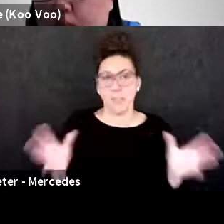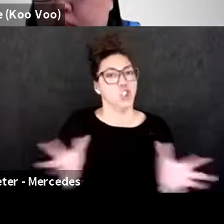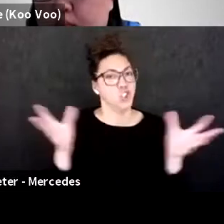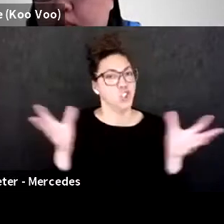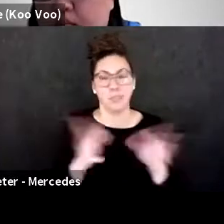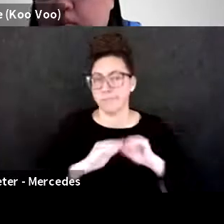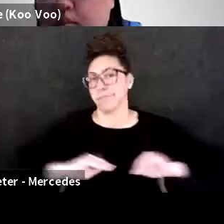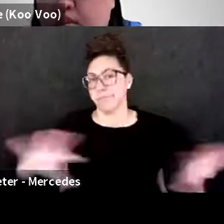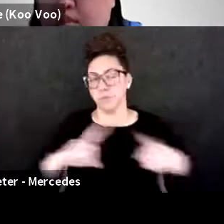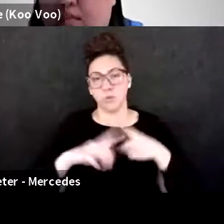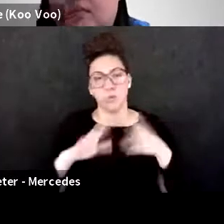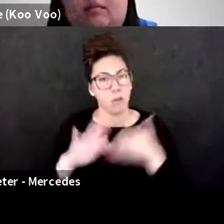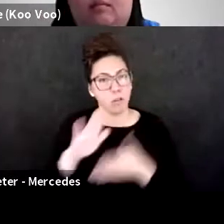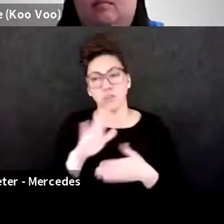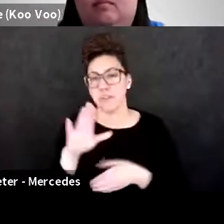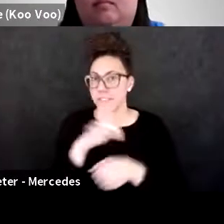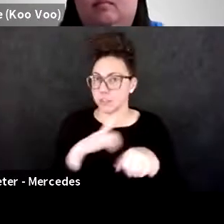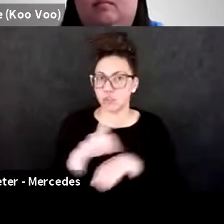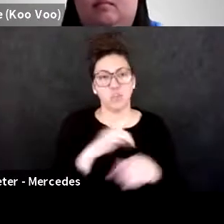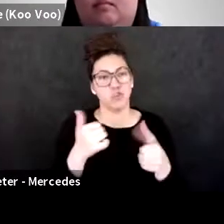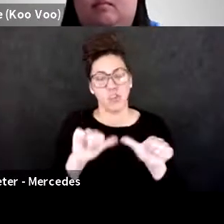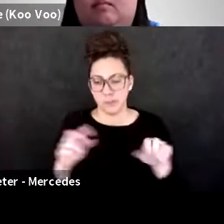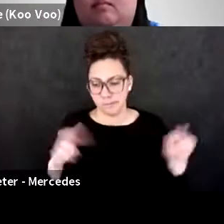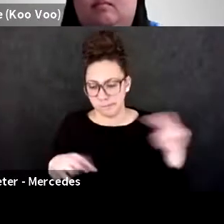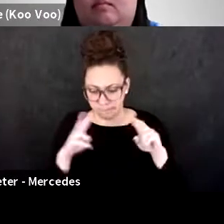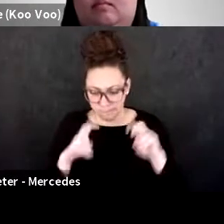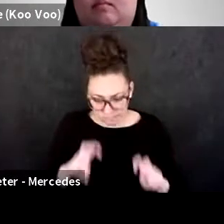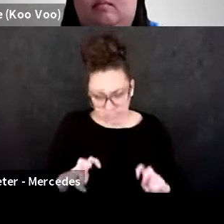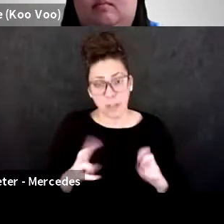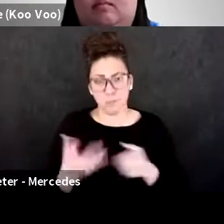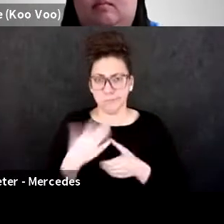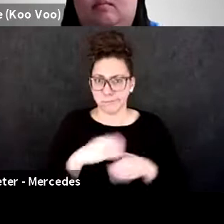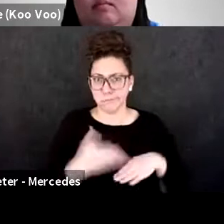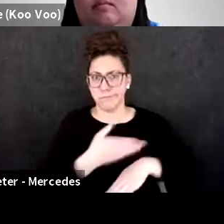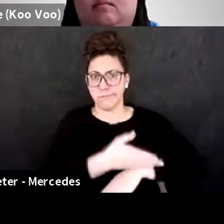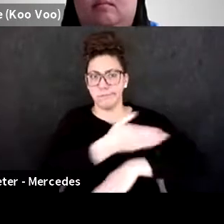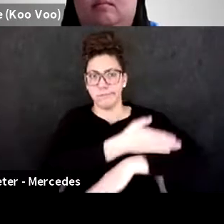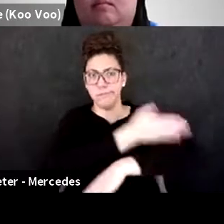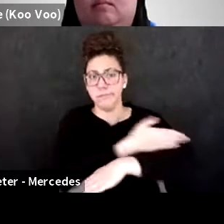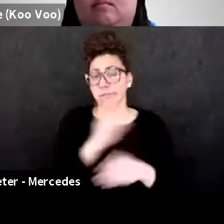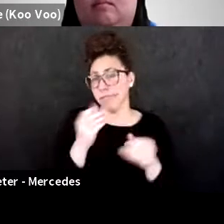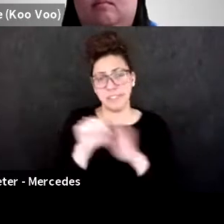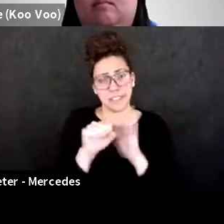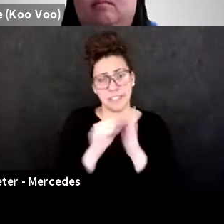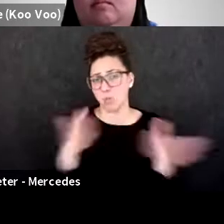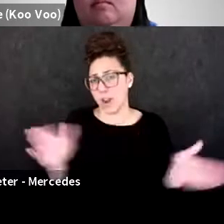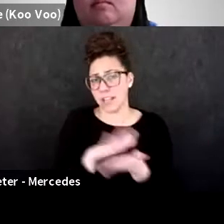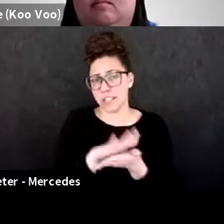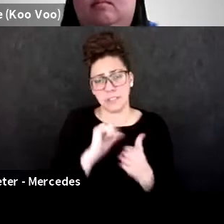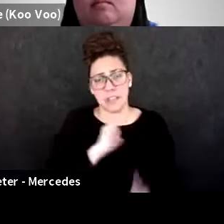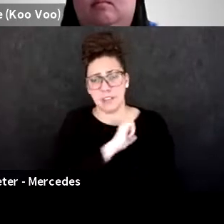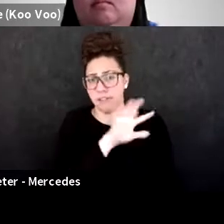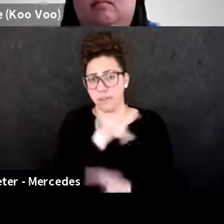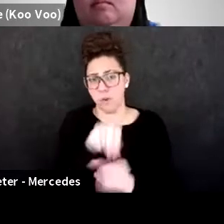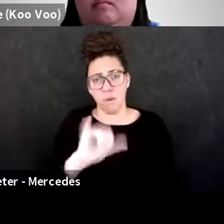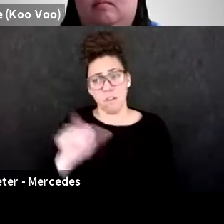districts to take a look at and to implement. And the statewide Academic Senate is involved with this. And they have also